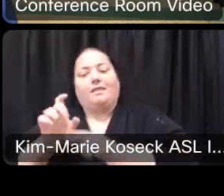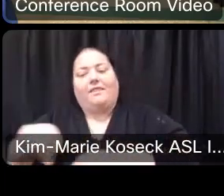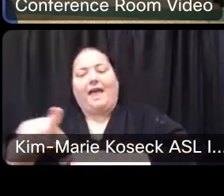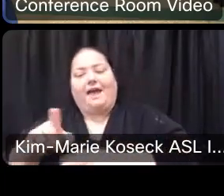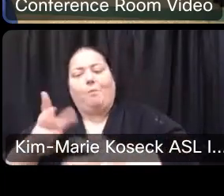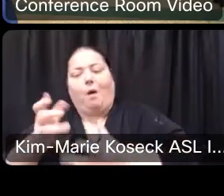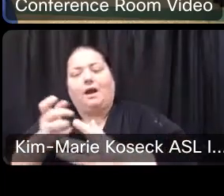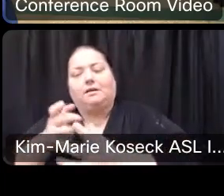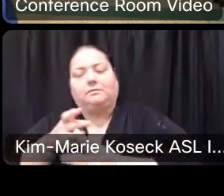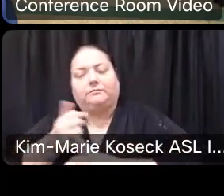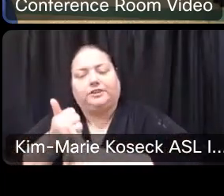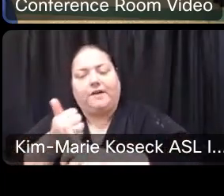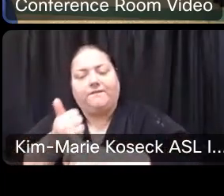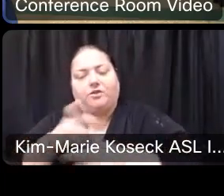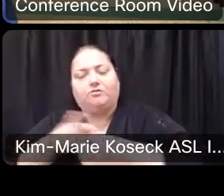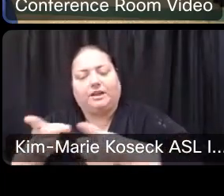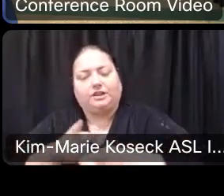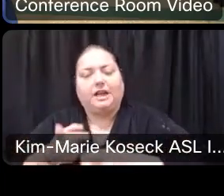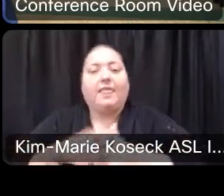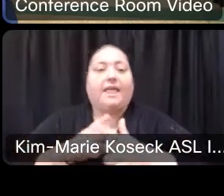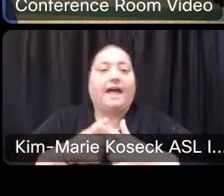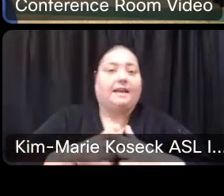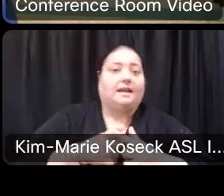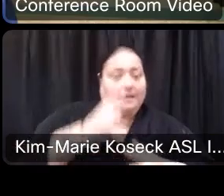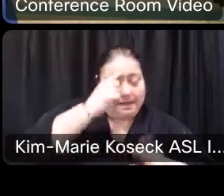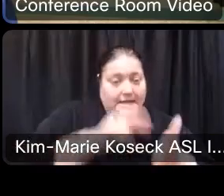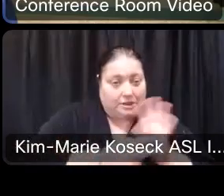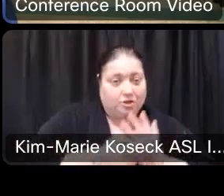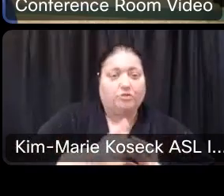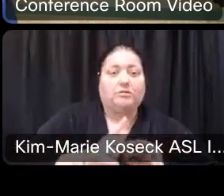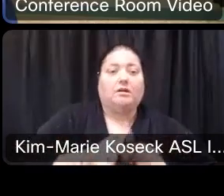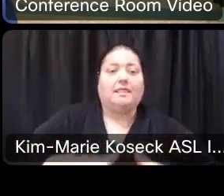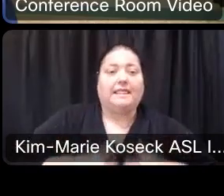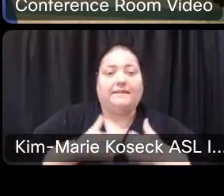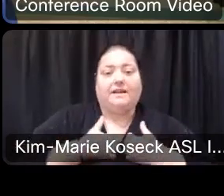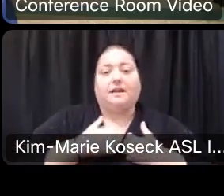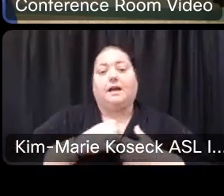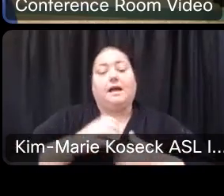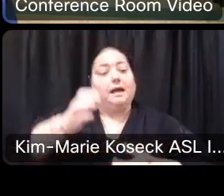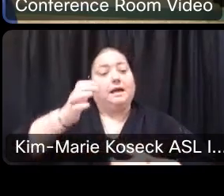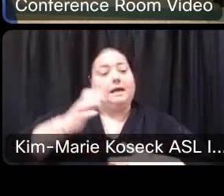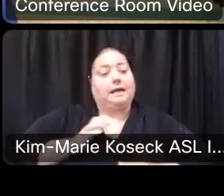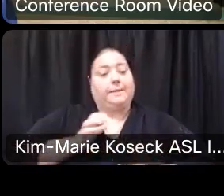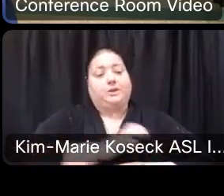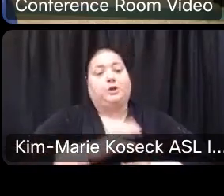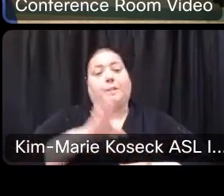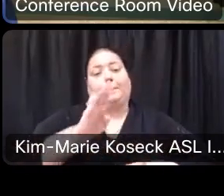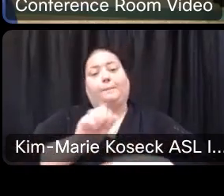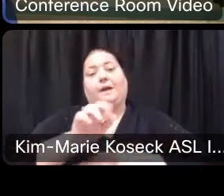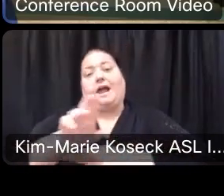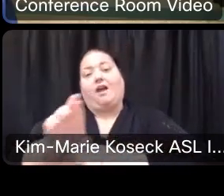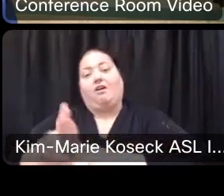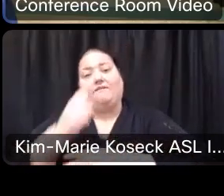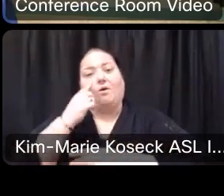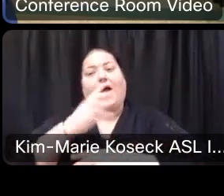groups. And just going back to the intentional living, I would love for Commissioner Bear to put together a task force to go outside of New York